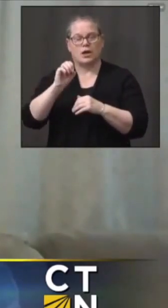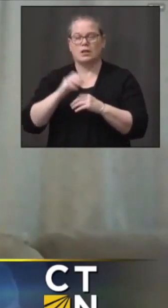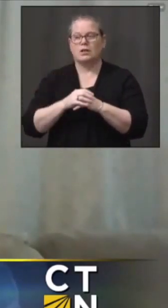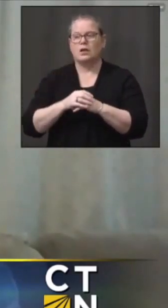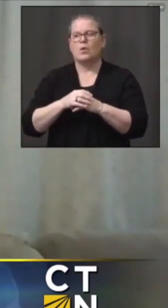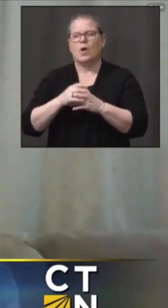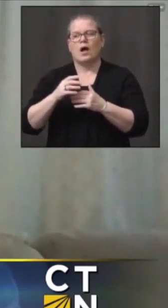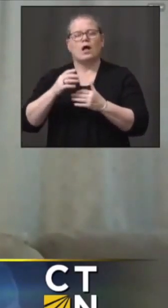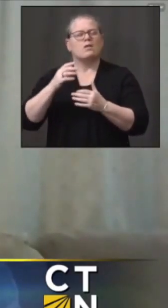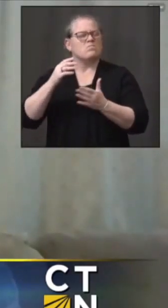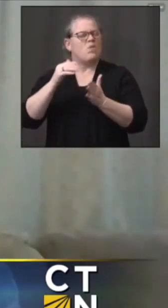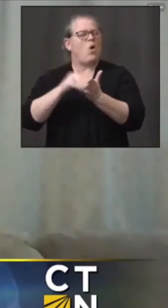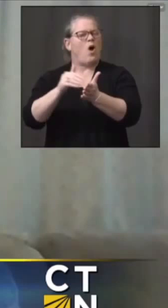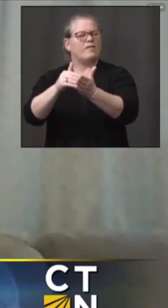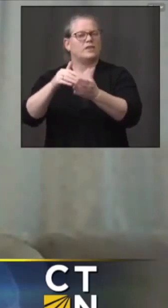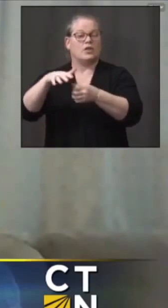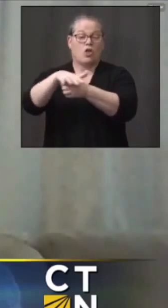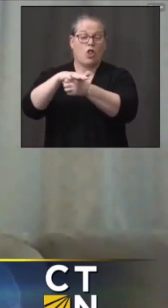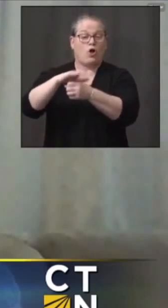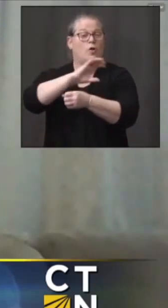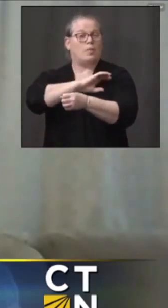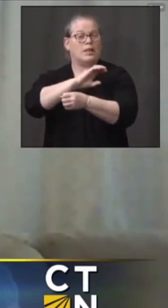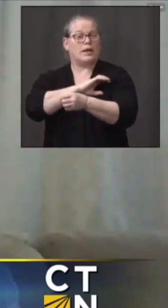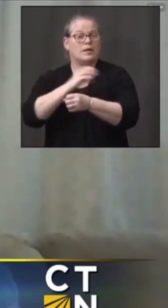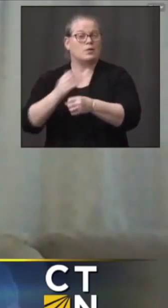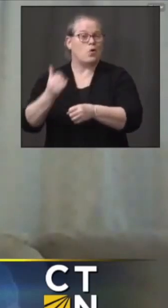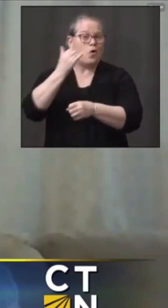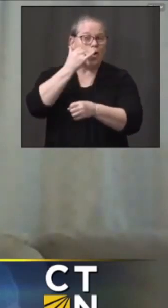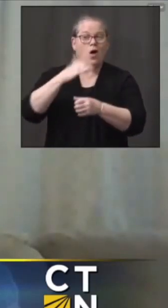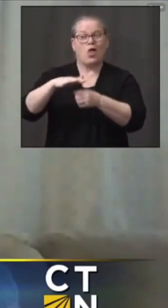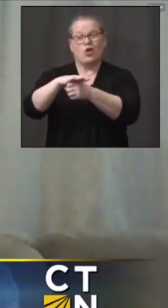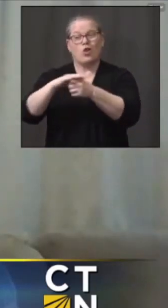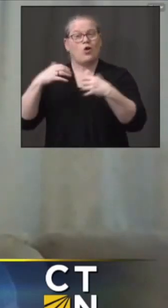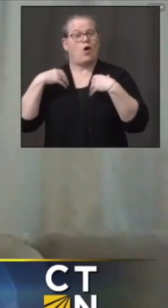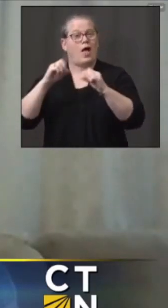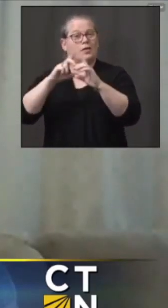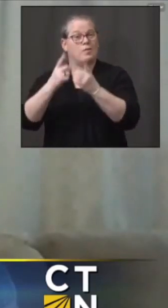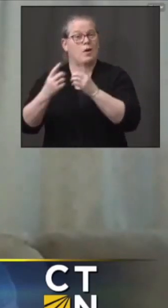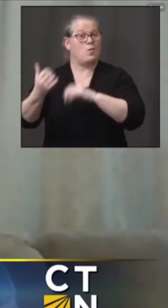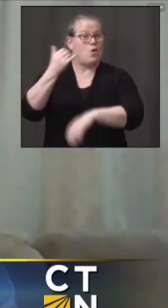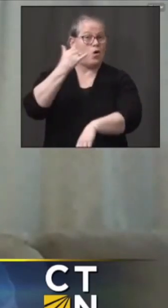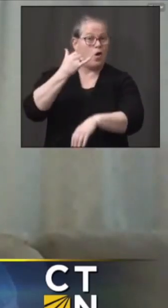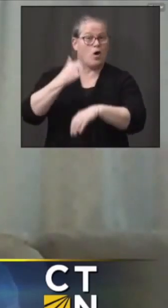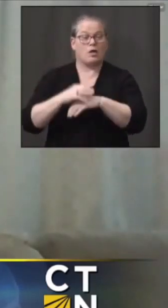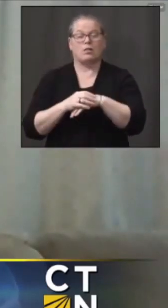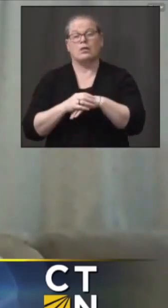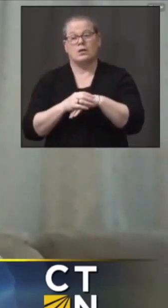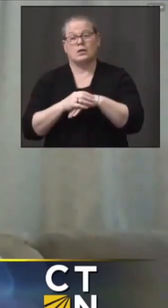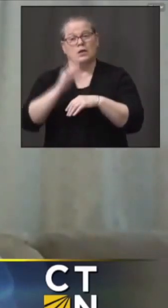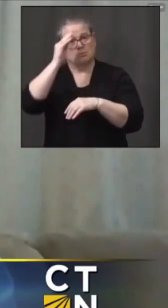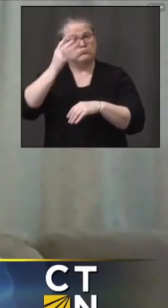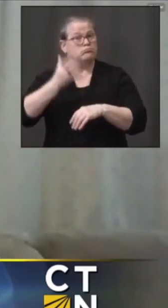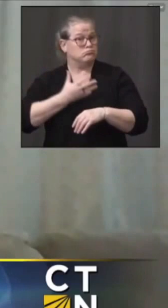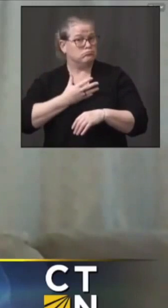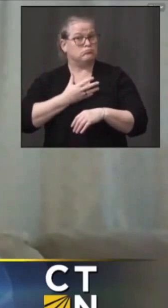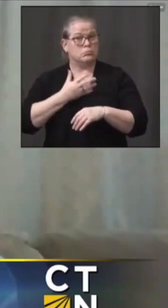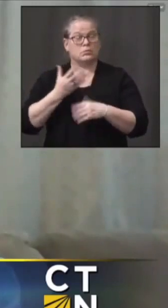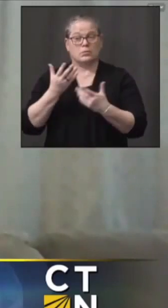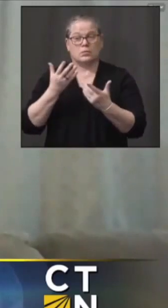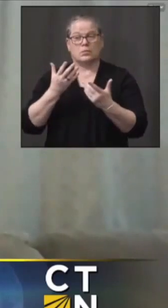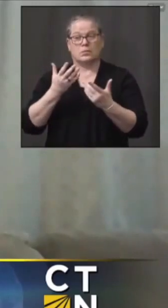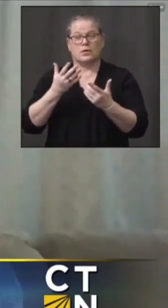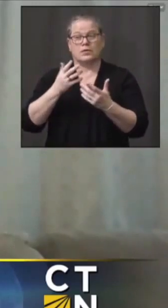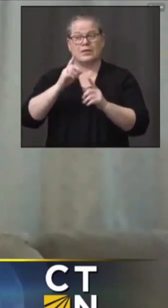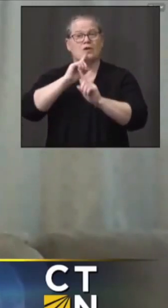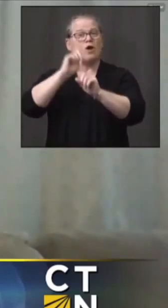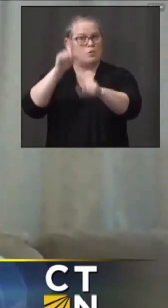law enforcement departments of local health departments. They need to provide us, in those cases, an investigative